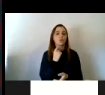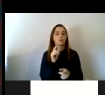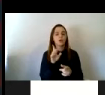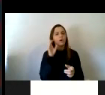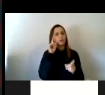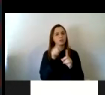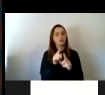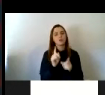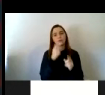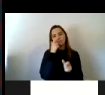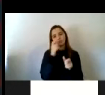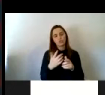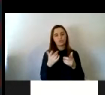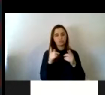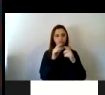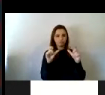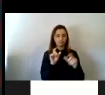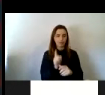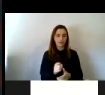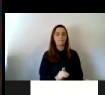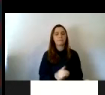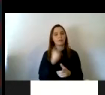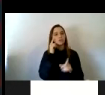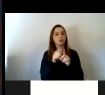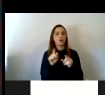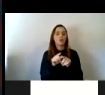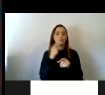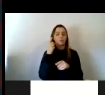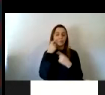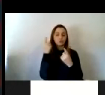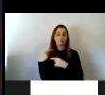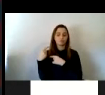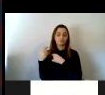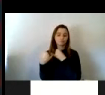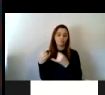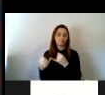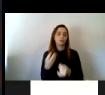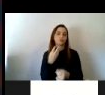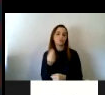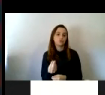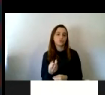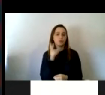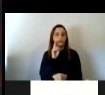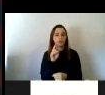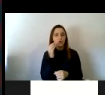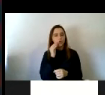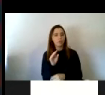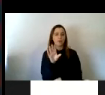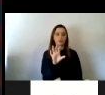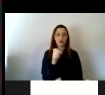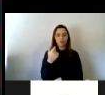Szeged. The purpose is to show younger generations the Roma culture, the stereotypes through our